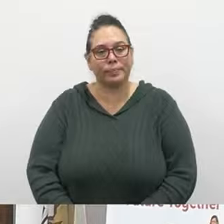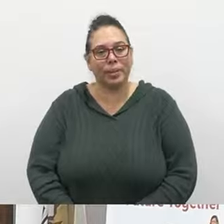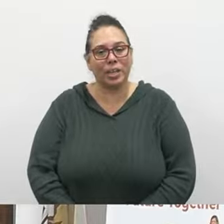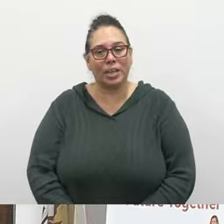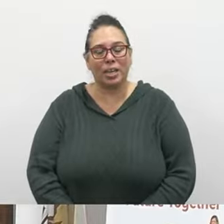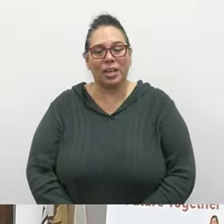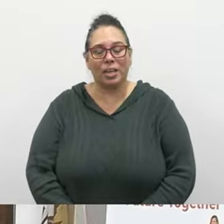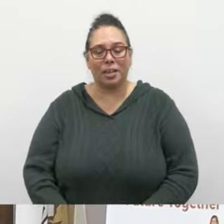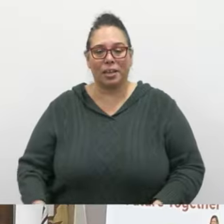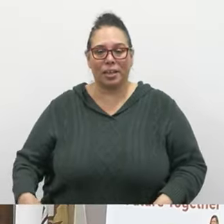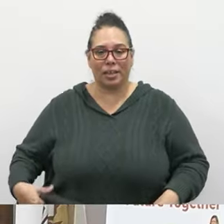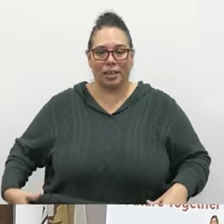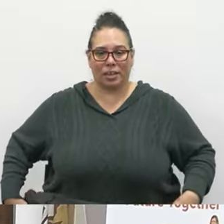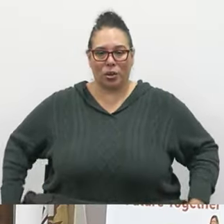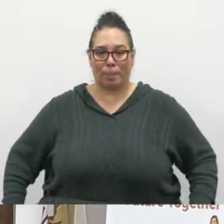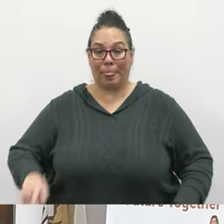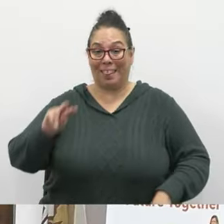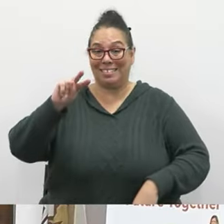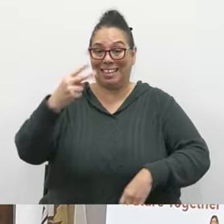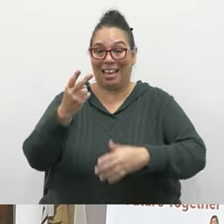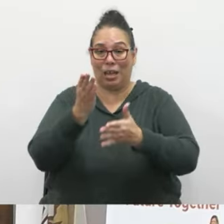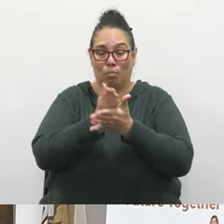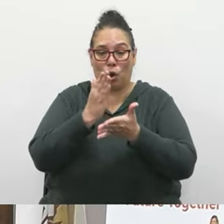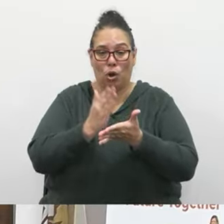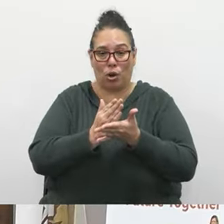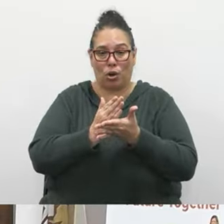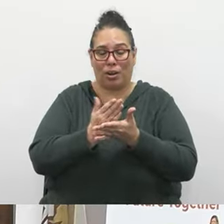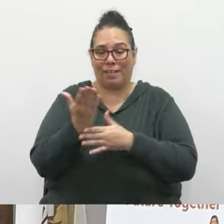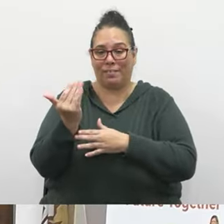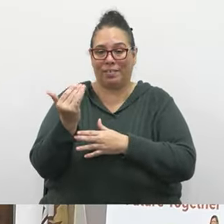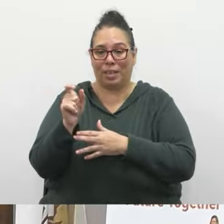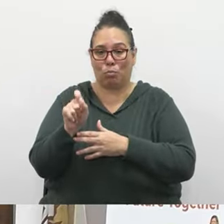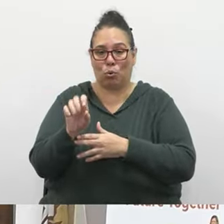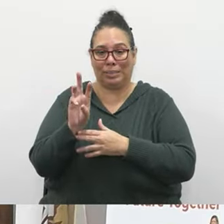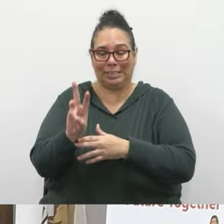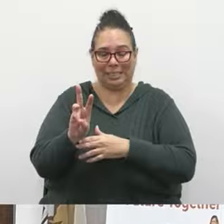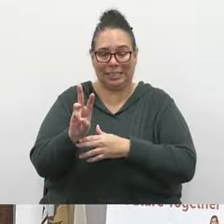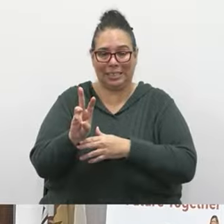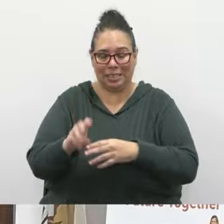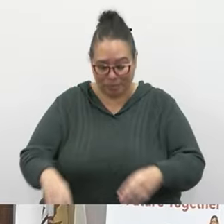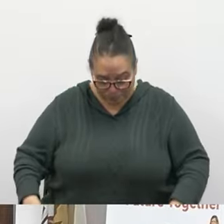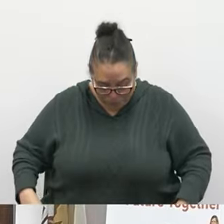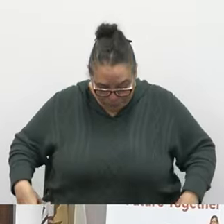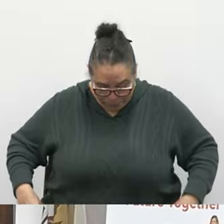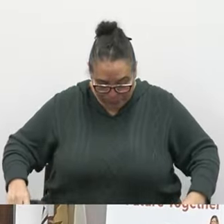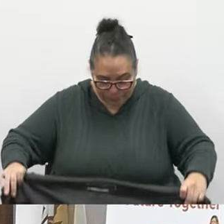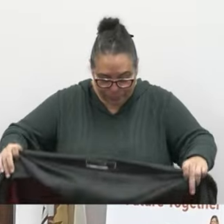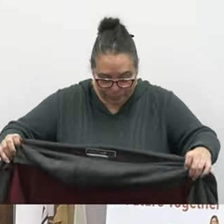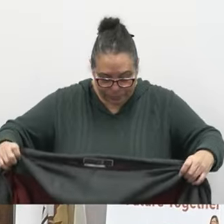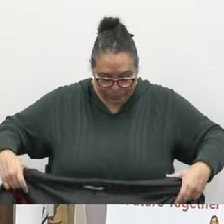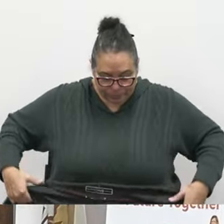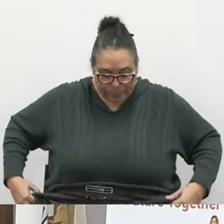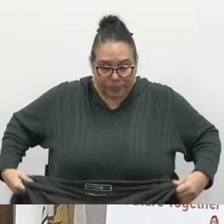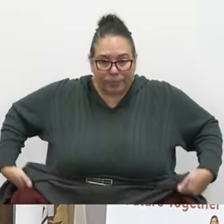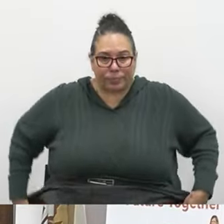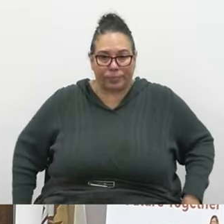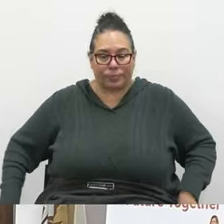you. And the second part of item 15.6 is the